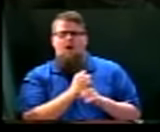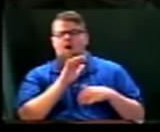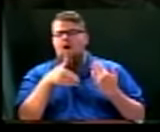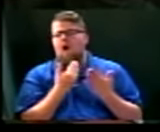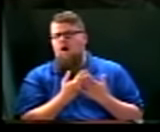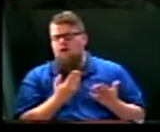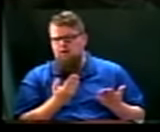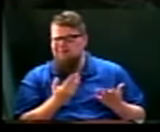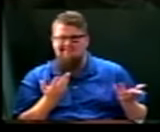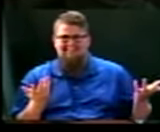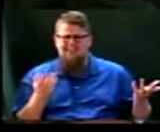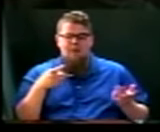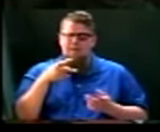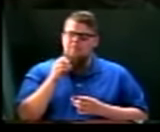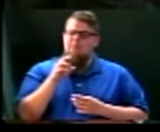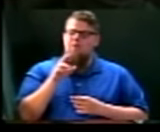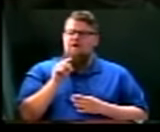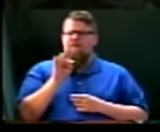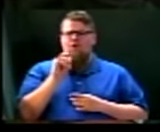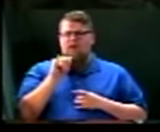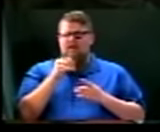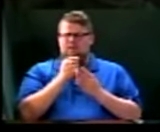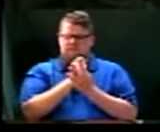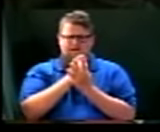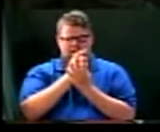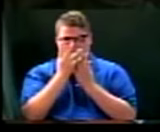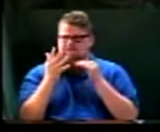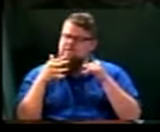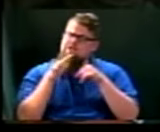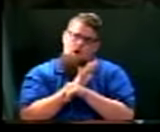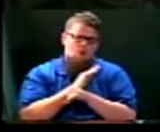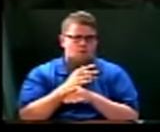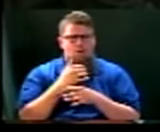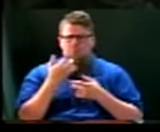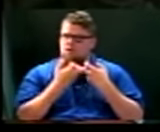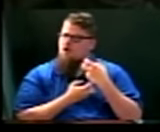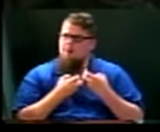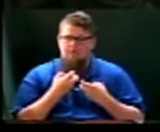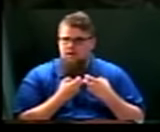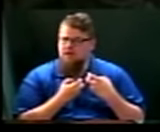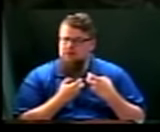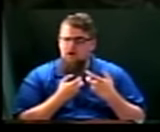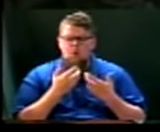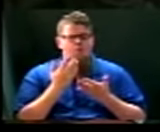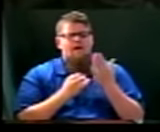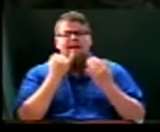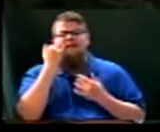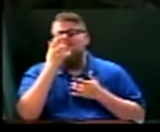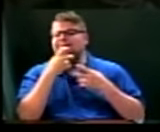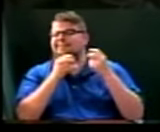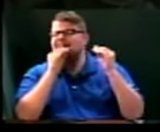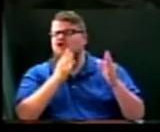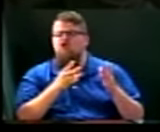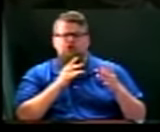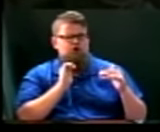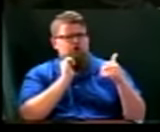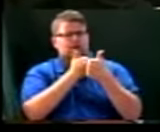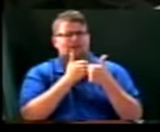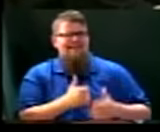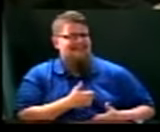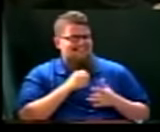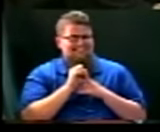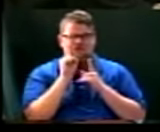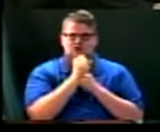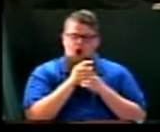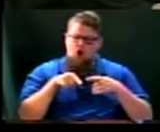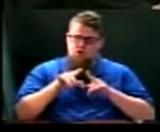This portfolio is fraught with problems. What about teachers who must deal with some challenging life situation